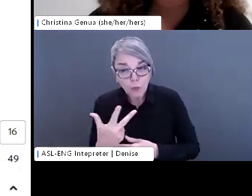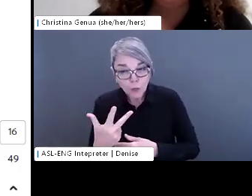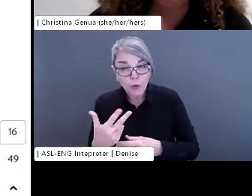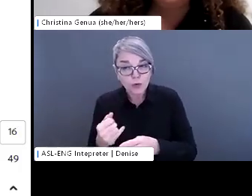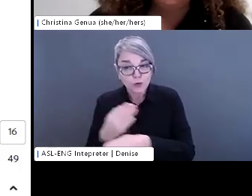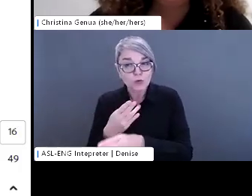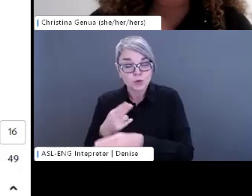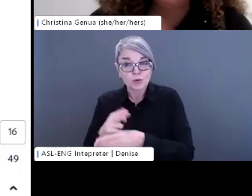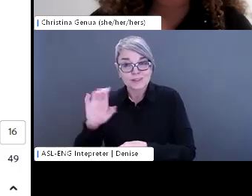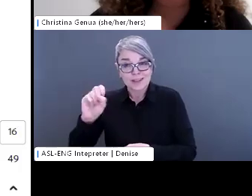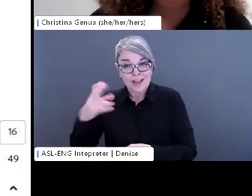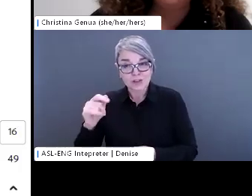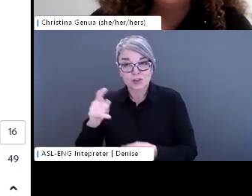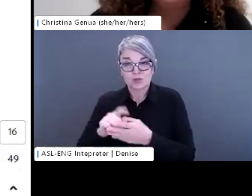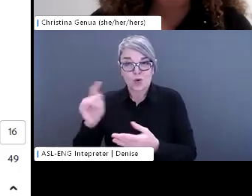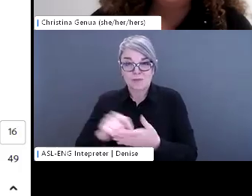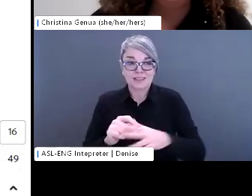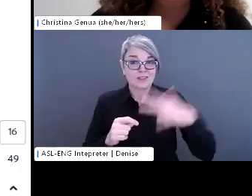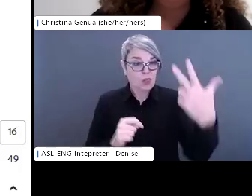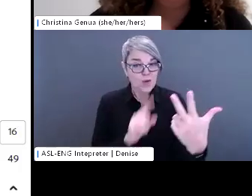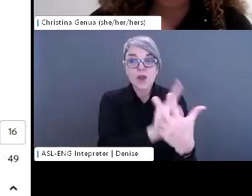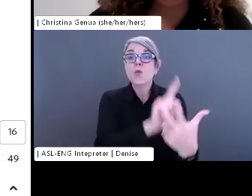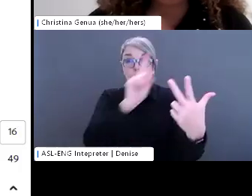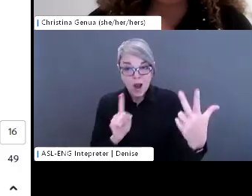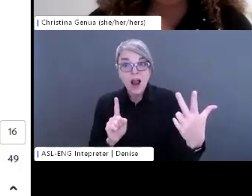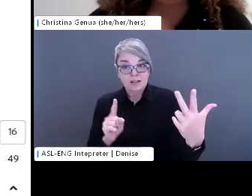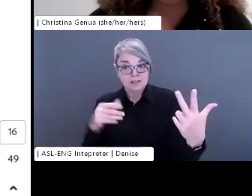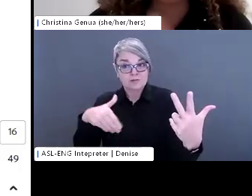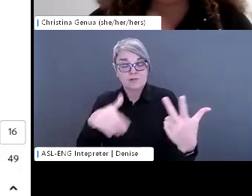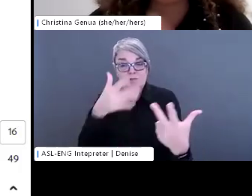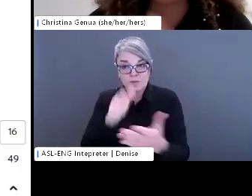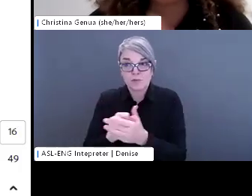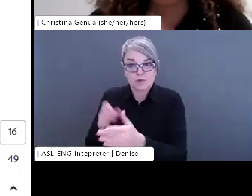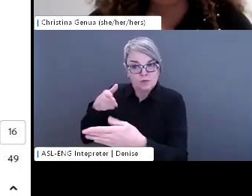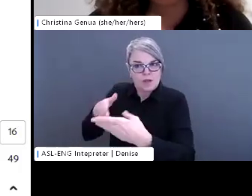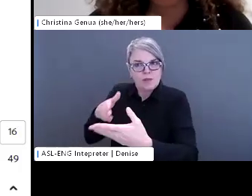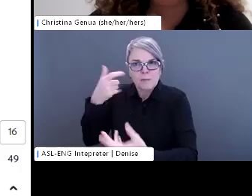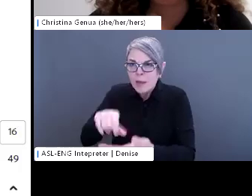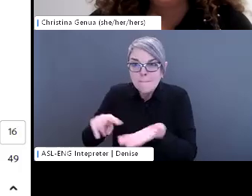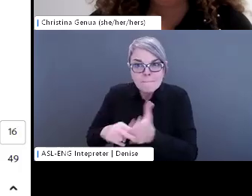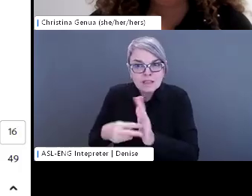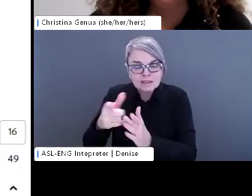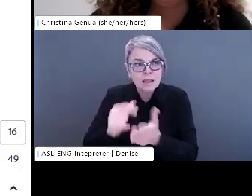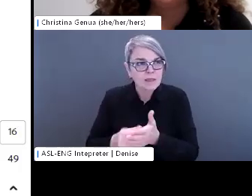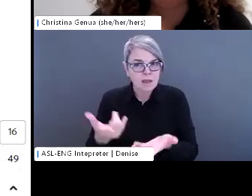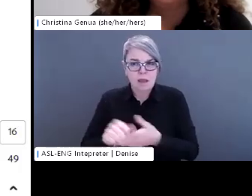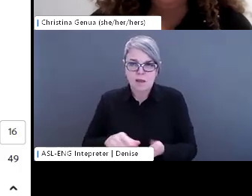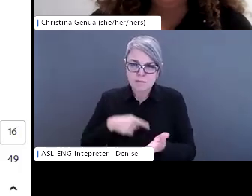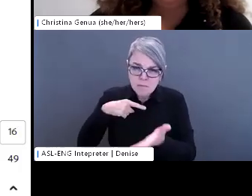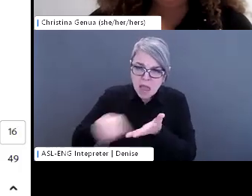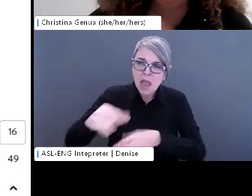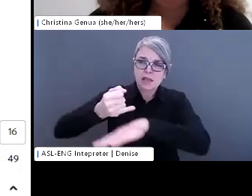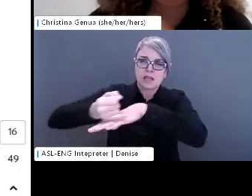But they could have cashed those checks for free at any bank. So a lot of people just don't realize that they're able to cash the checks at a